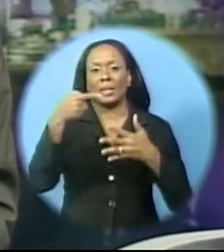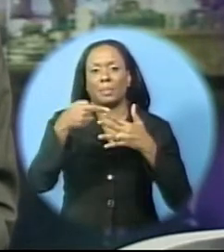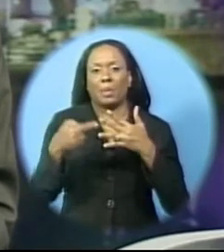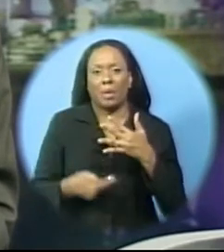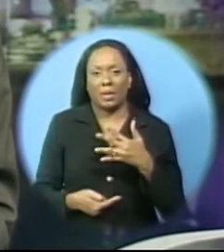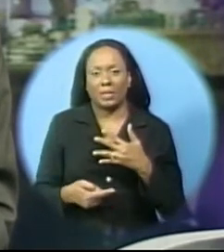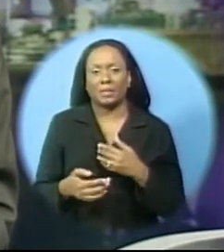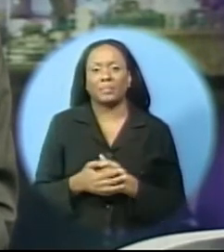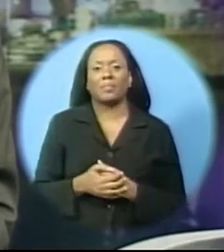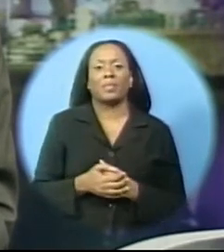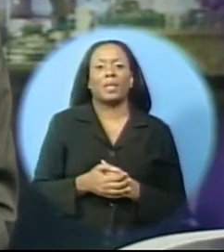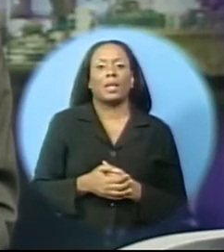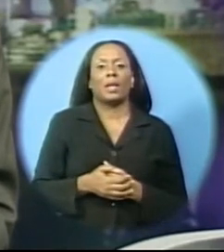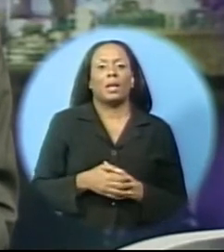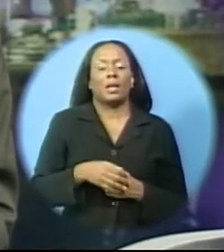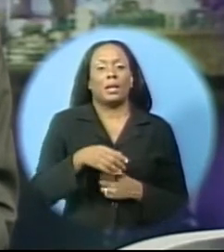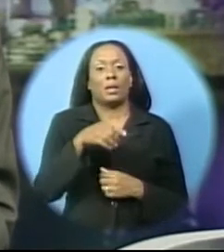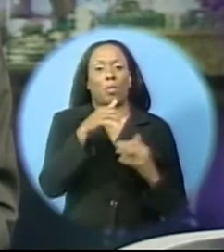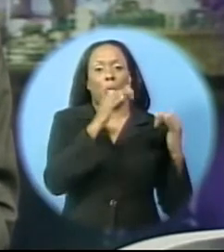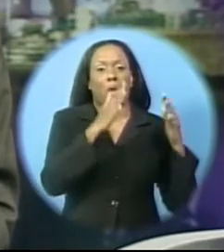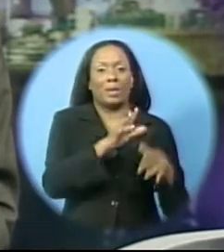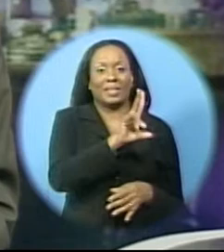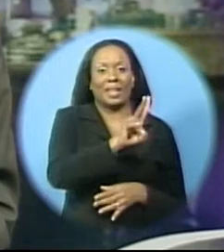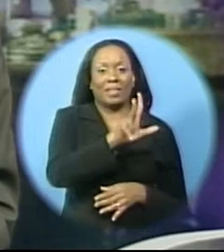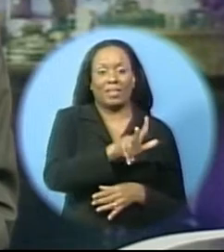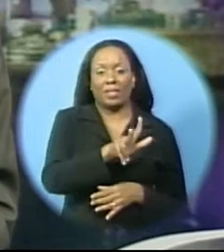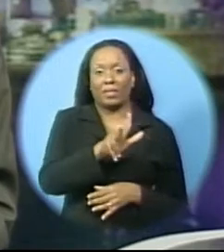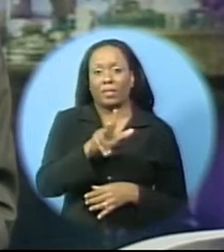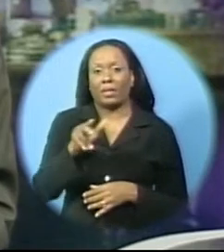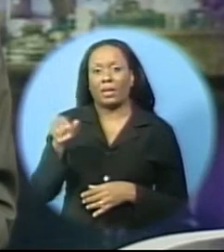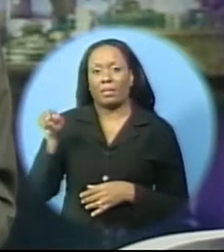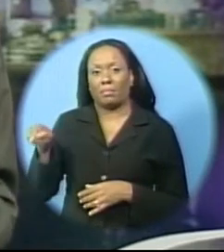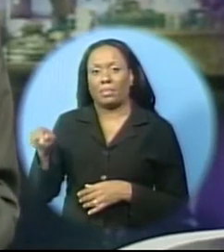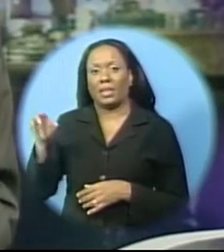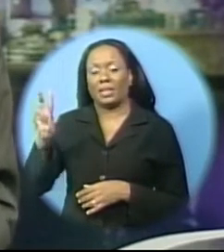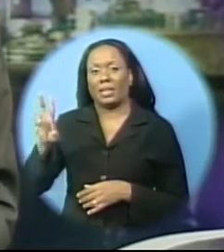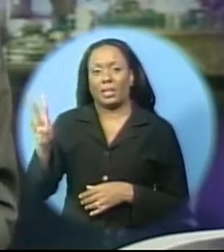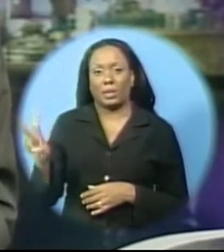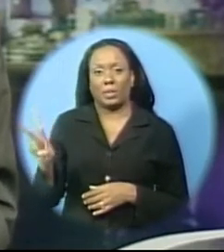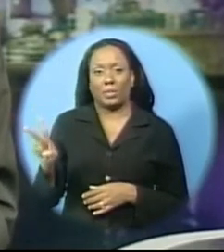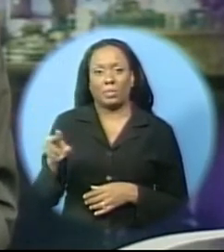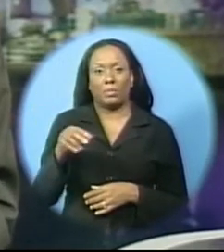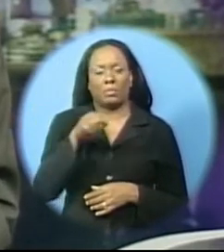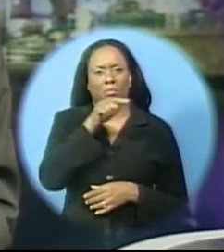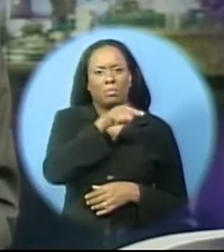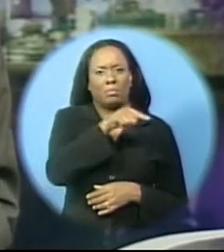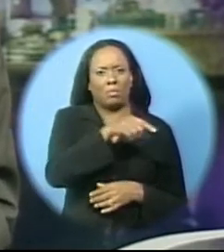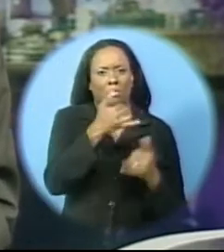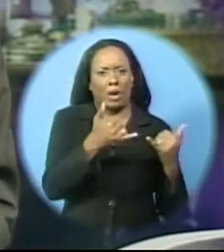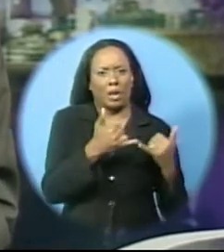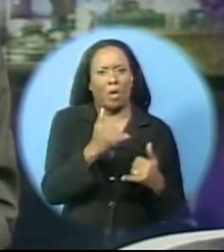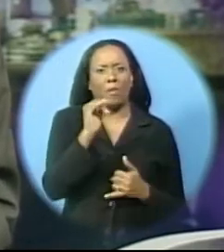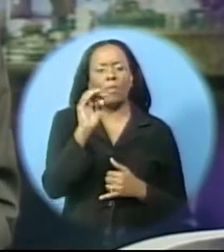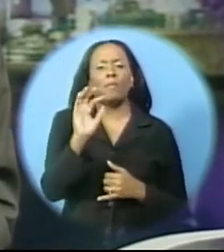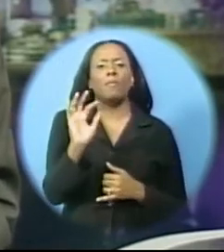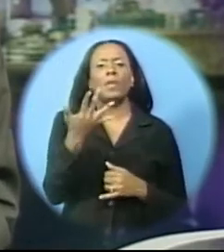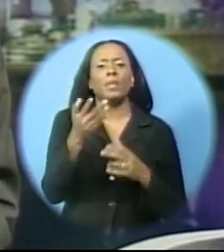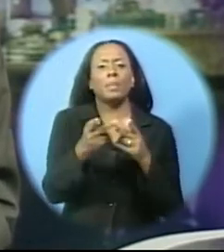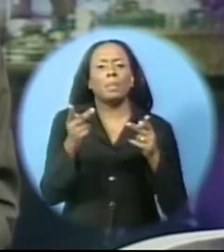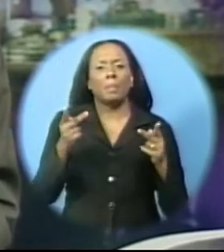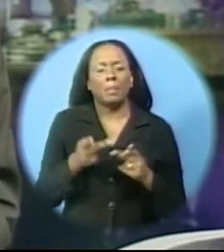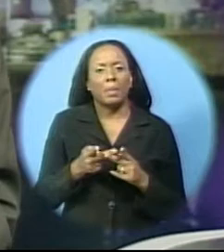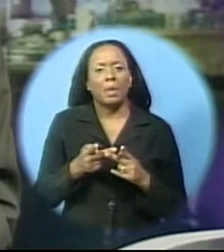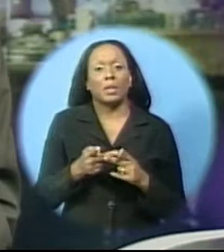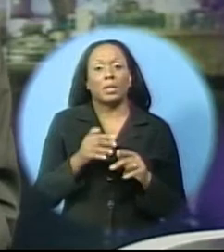in the 73-62 victory. Warriors are in fifth place, that's one outside of the playoff spots, but they do have a game in